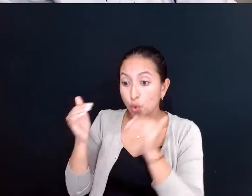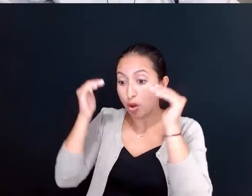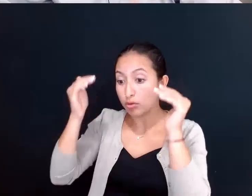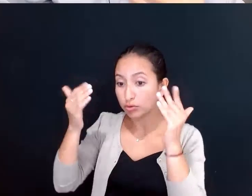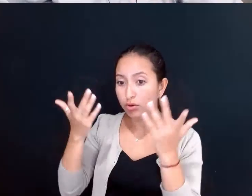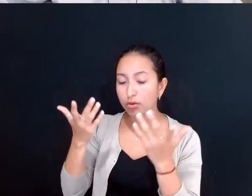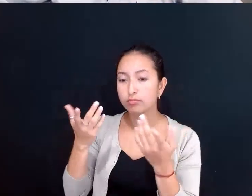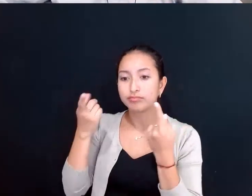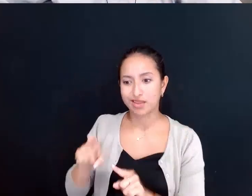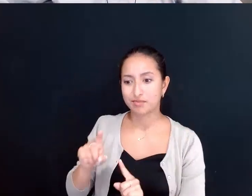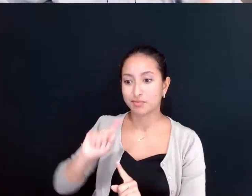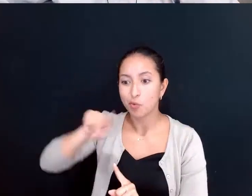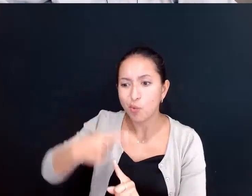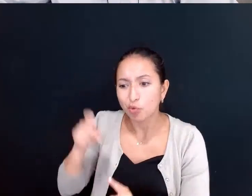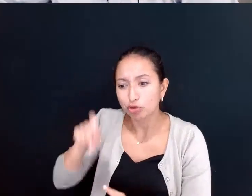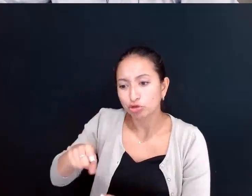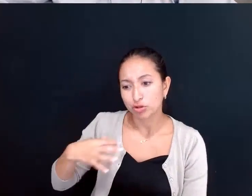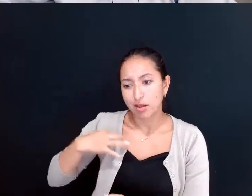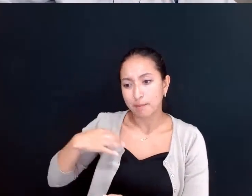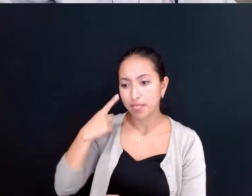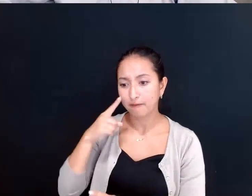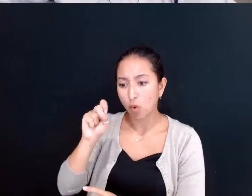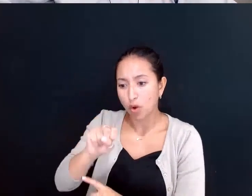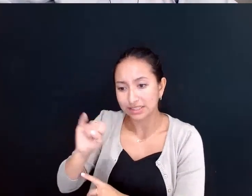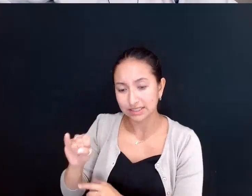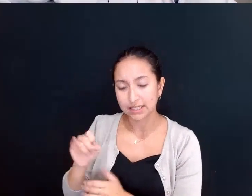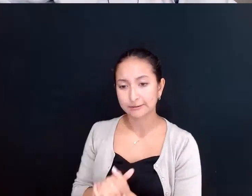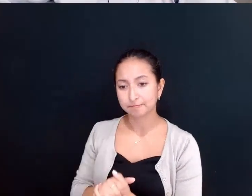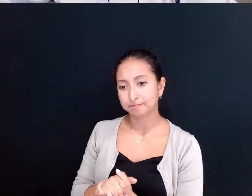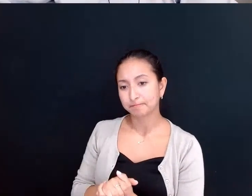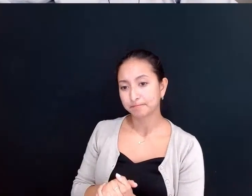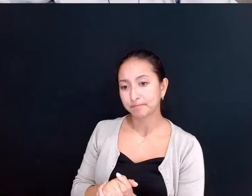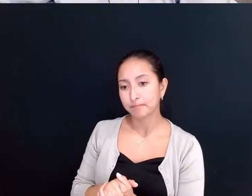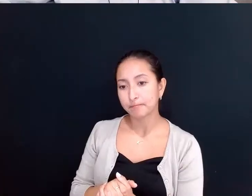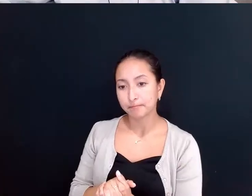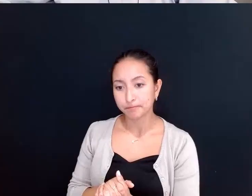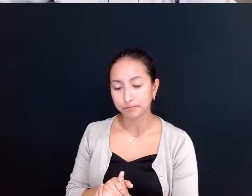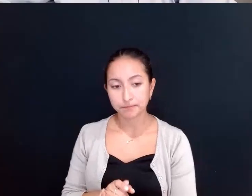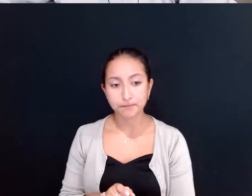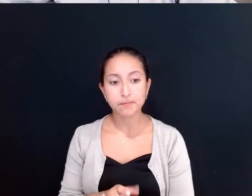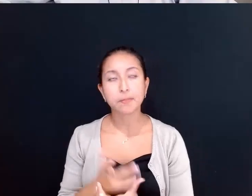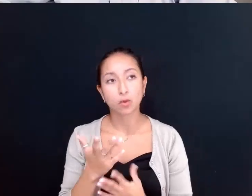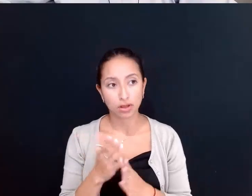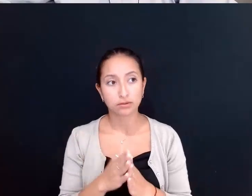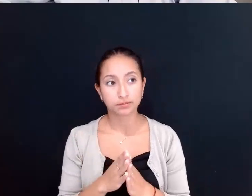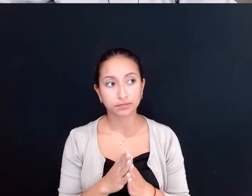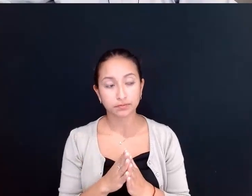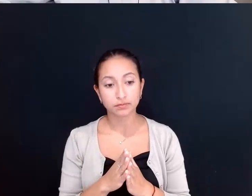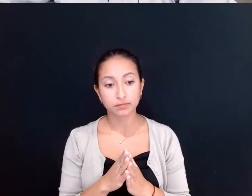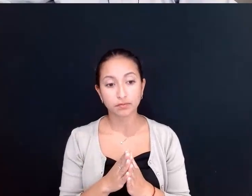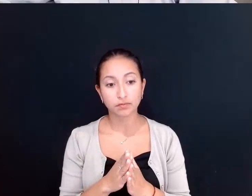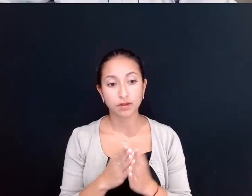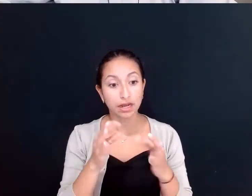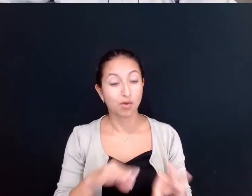get the question, when should I apply for supplemental security income? So the key thing for this